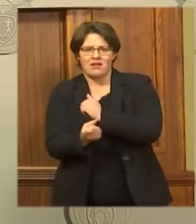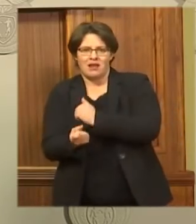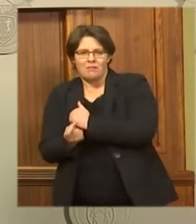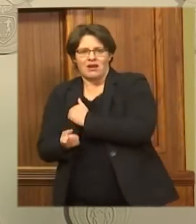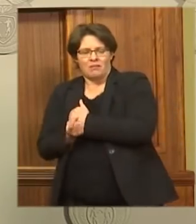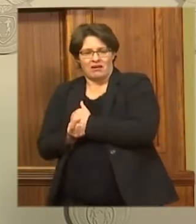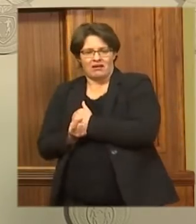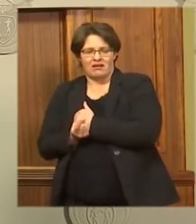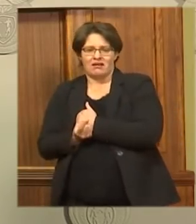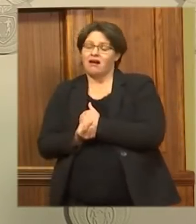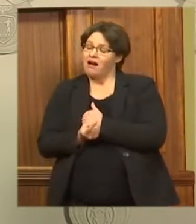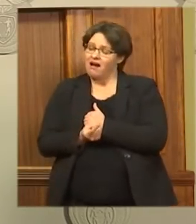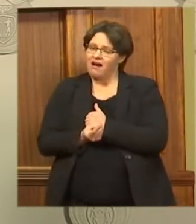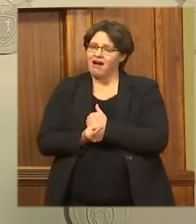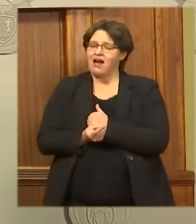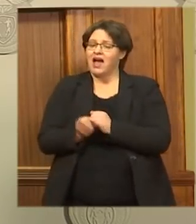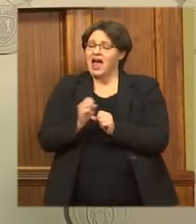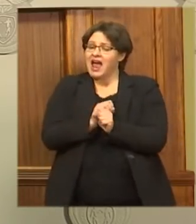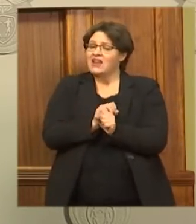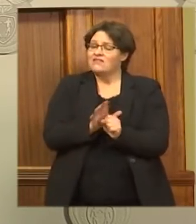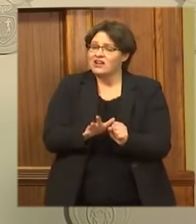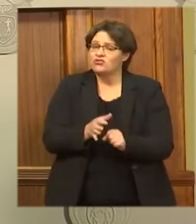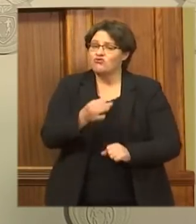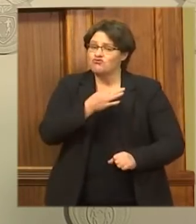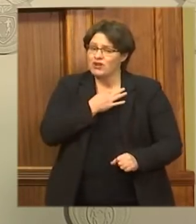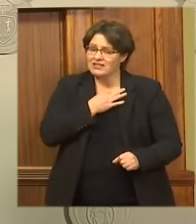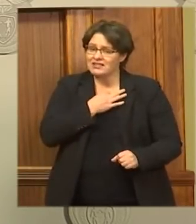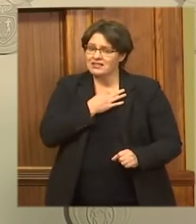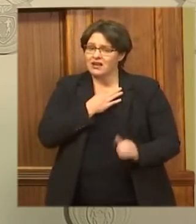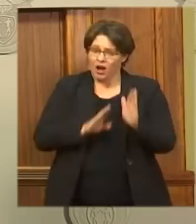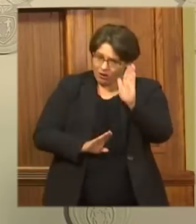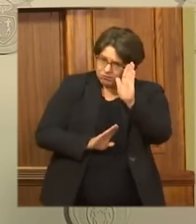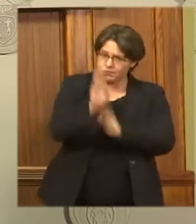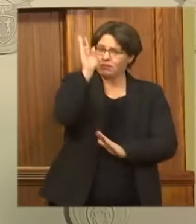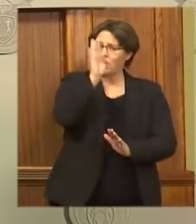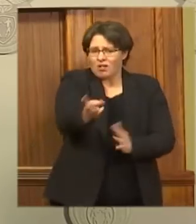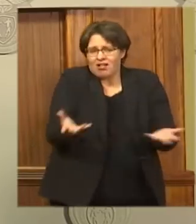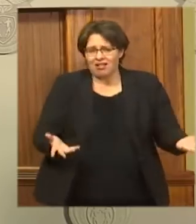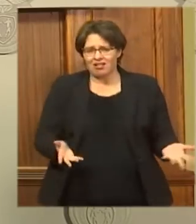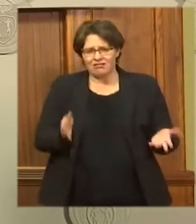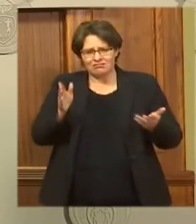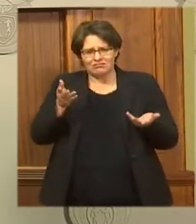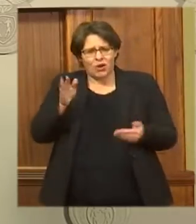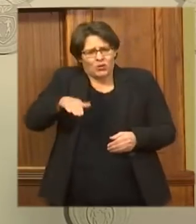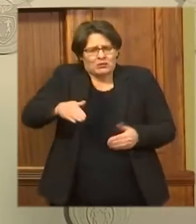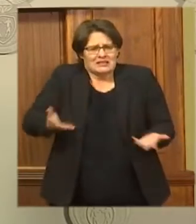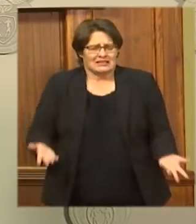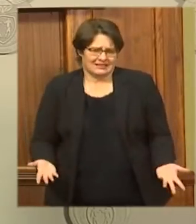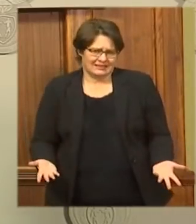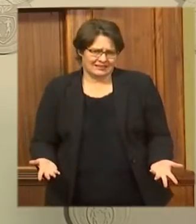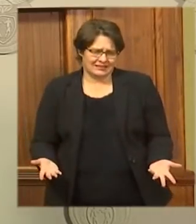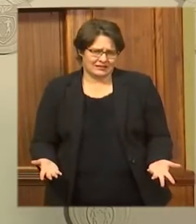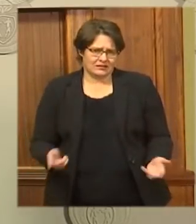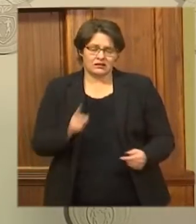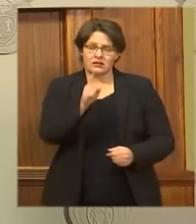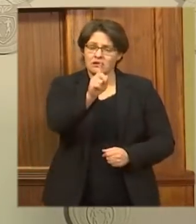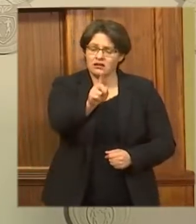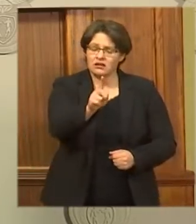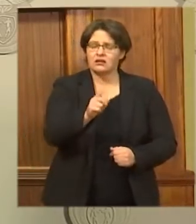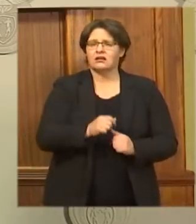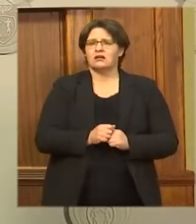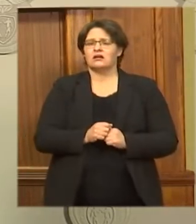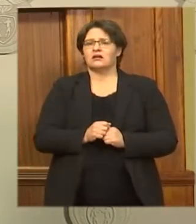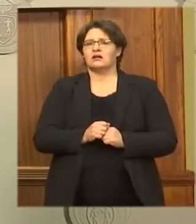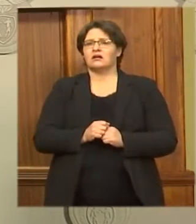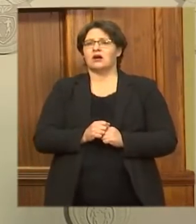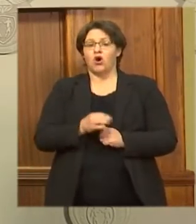the risk of infection inevitably increases. Yet even though the risk of infection